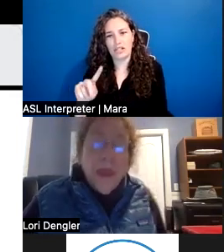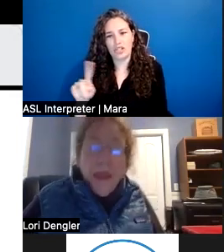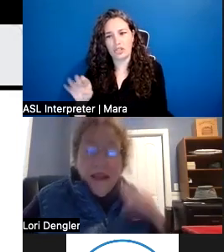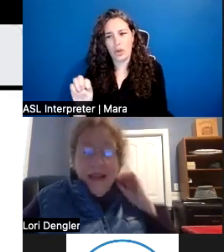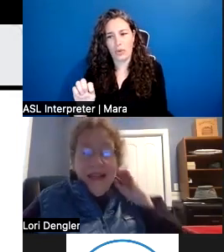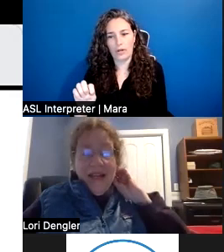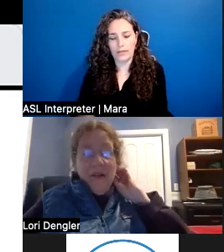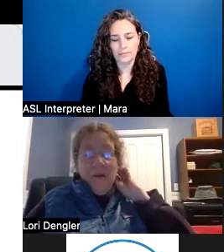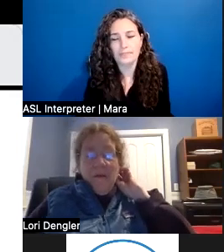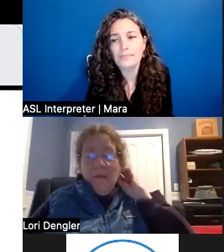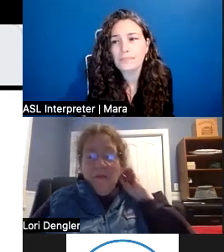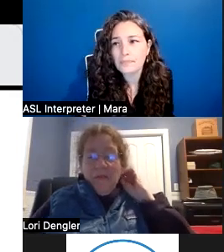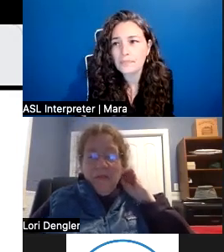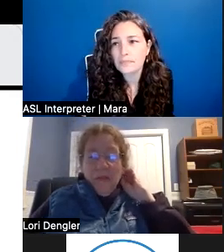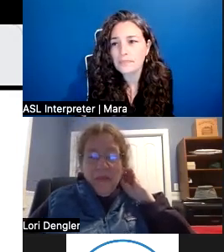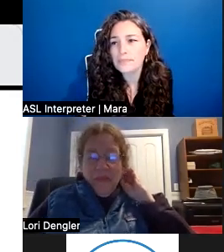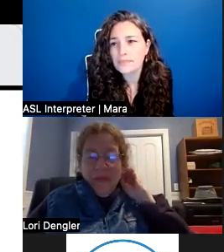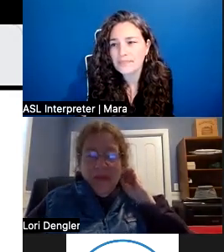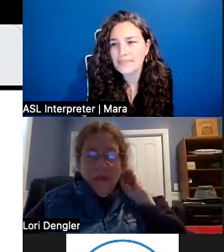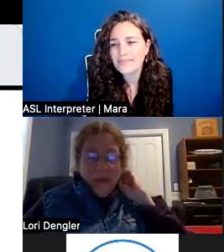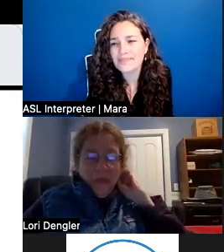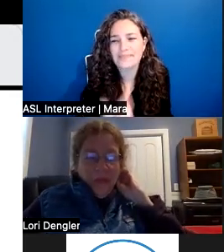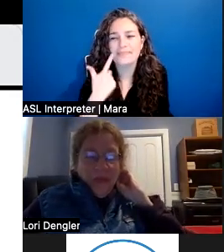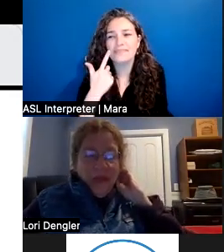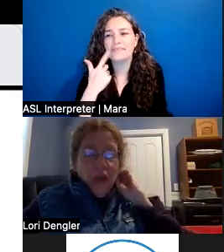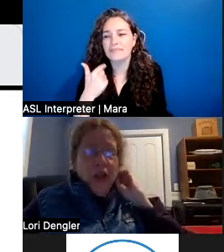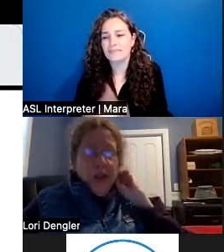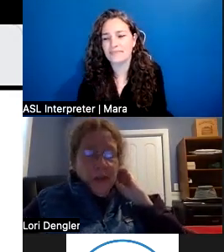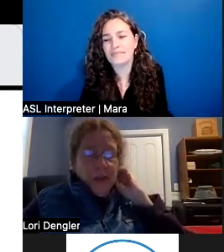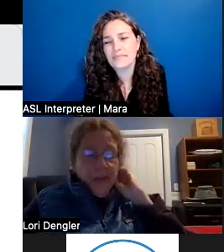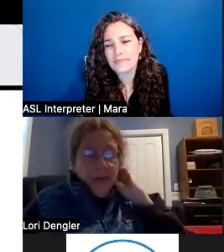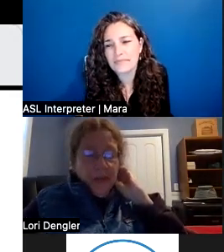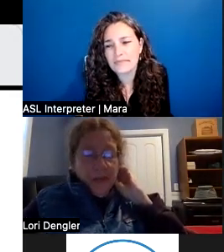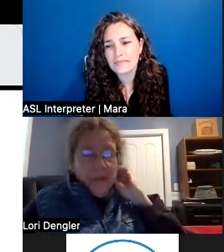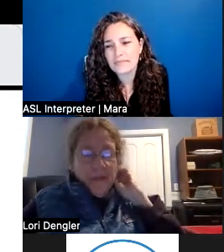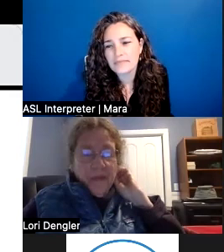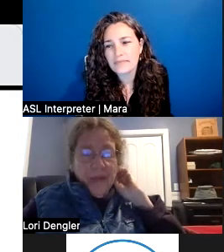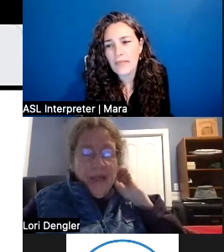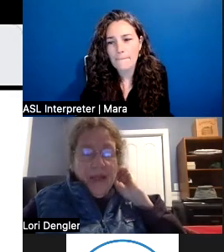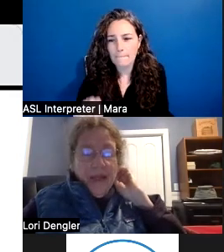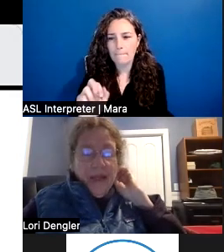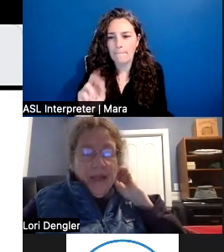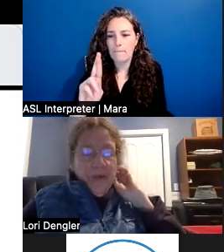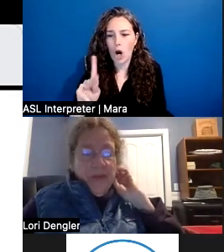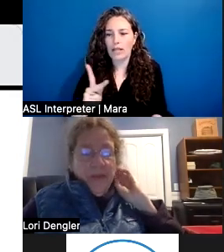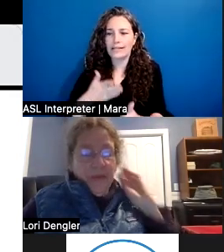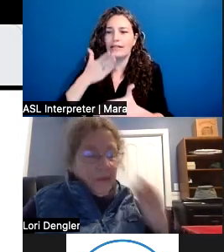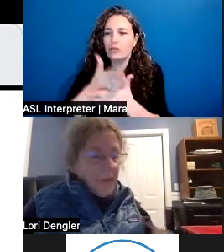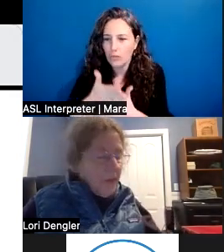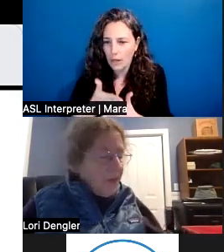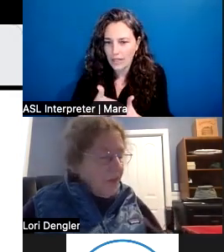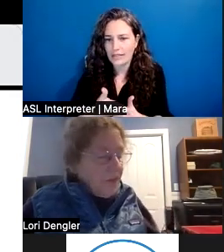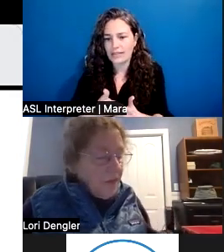news or sobering news, we do need to move on. And thank you for your excellent